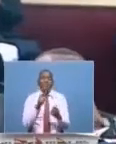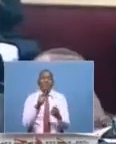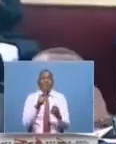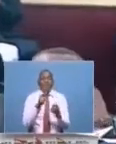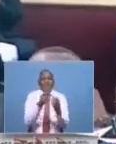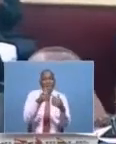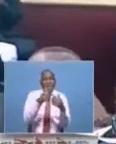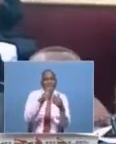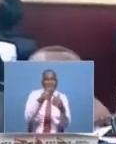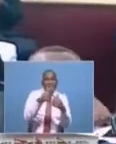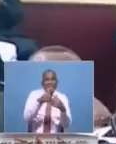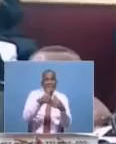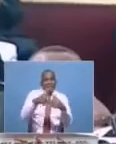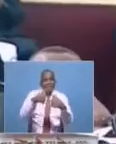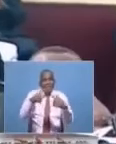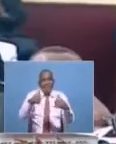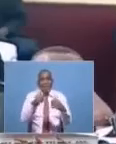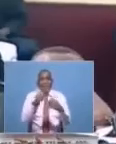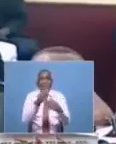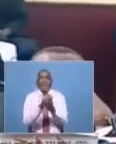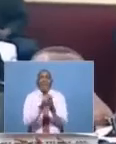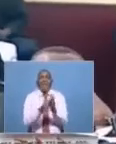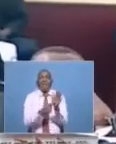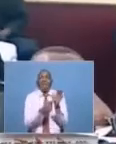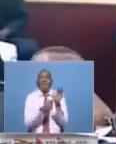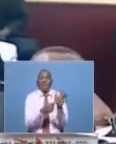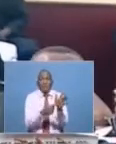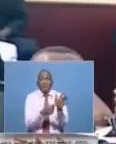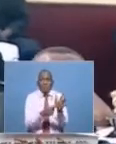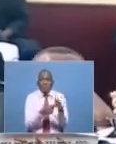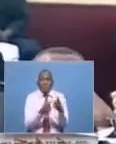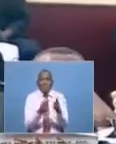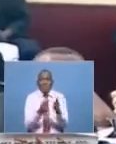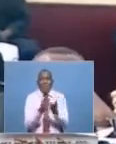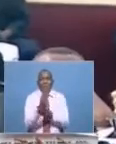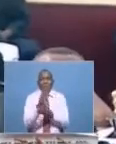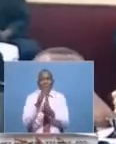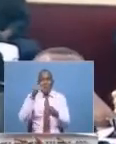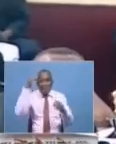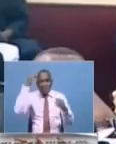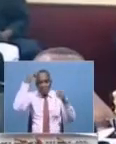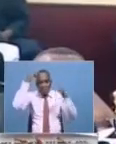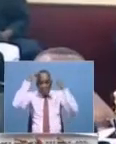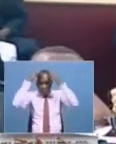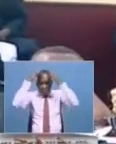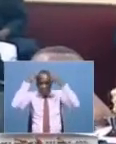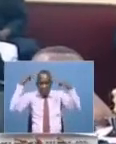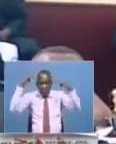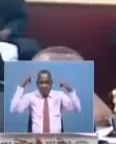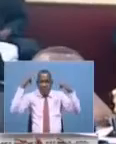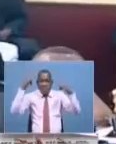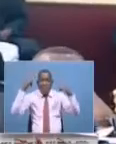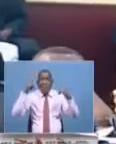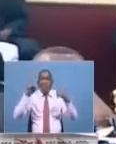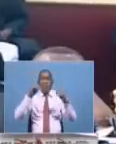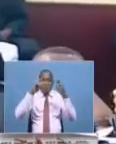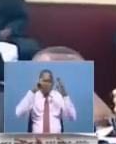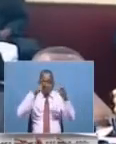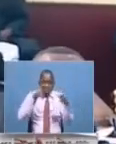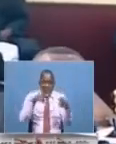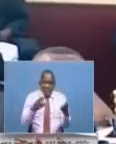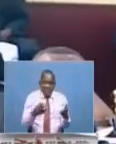case and the current case is clearly demonstrated by the ruling of Dr. Dateban, Justice of the Supreme Court,